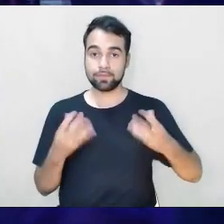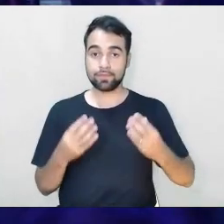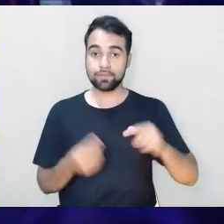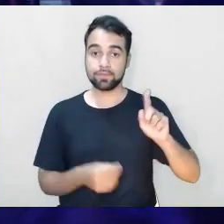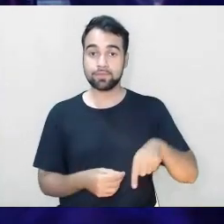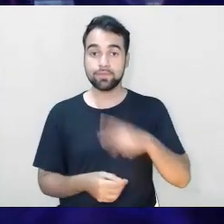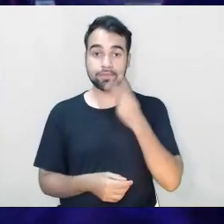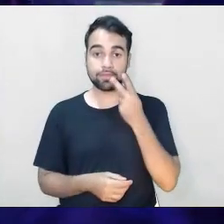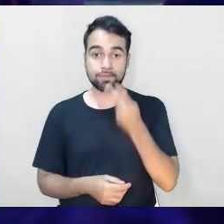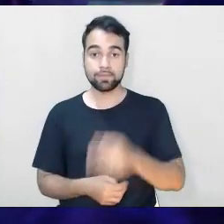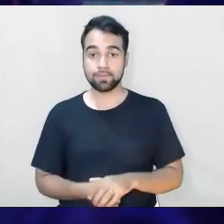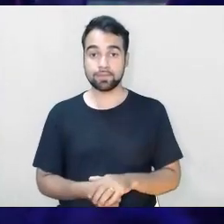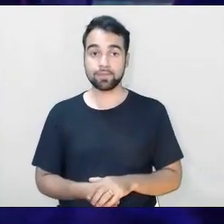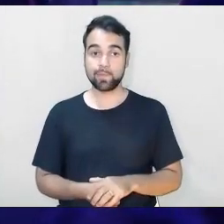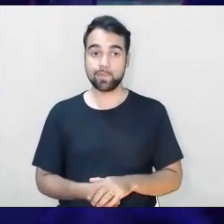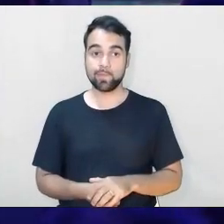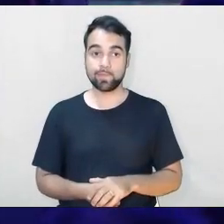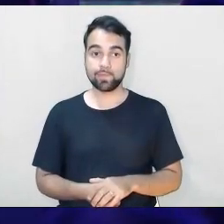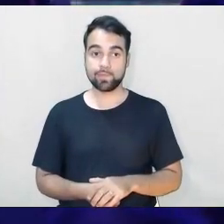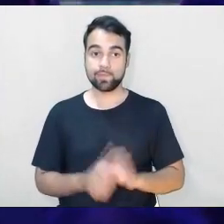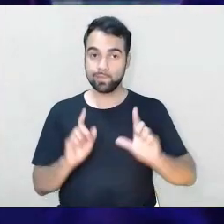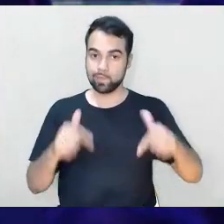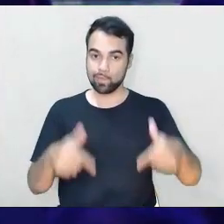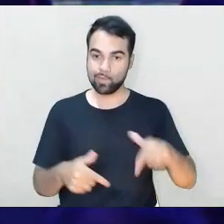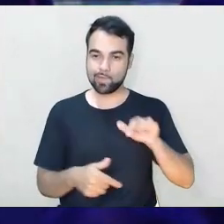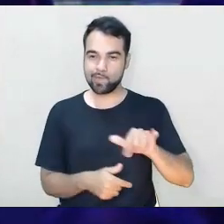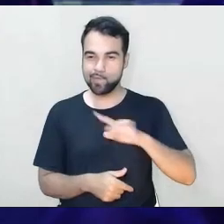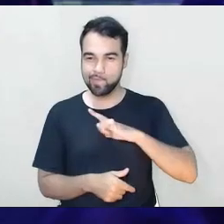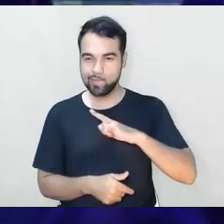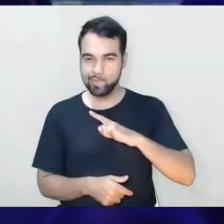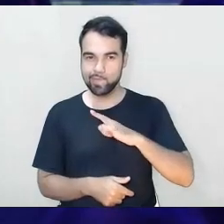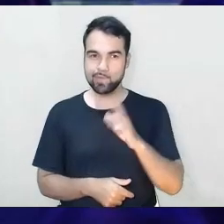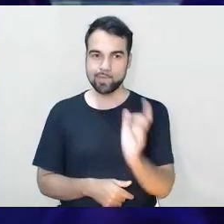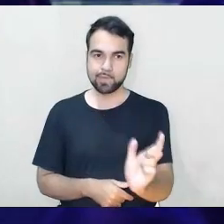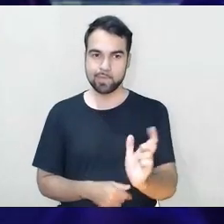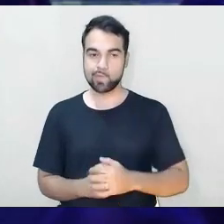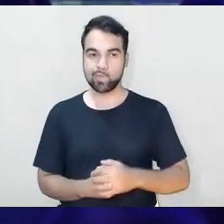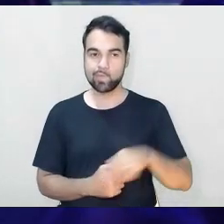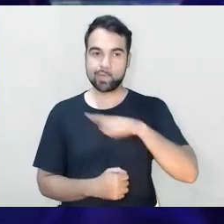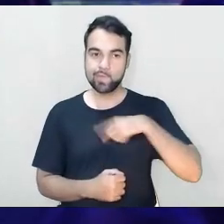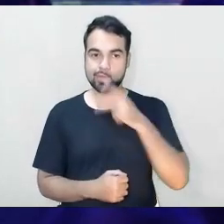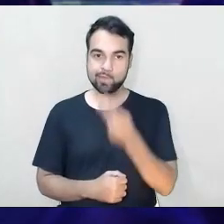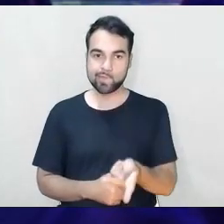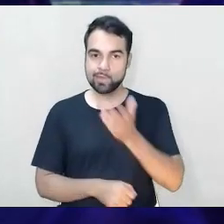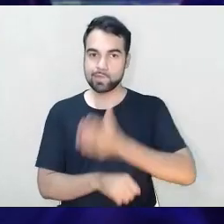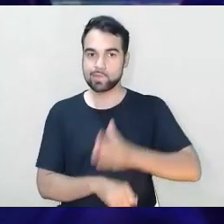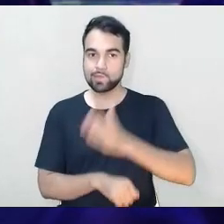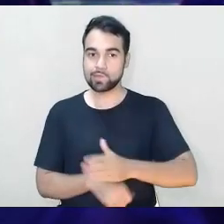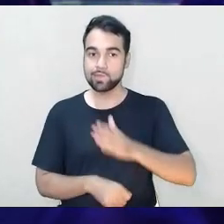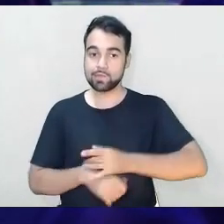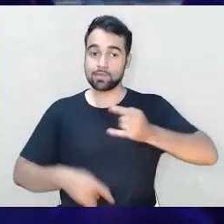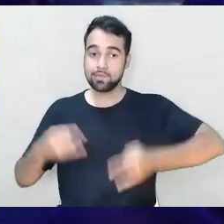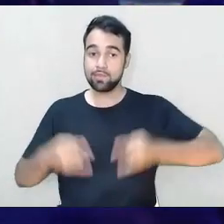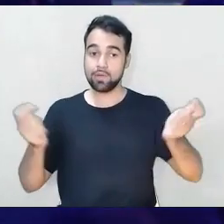just reactive. When you talk about, let's say, a proactive reaction, I don't know if I can say that,